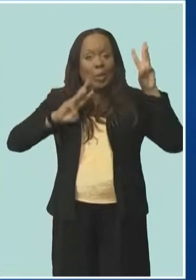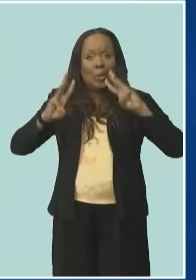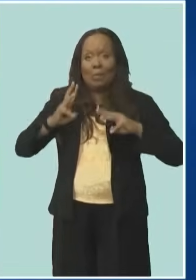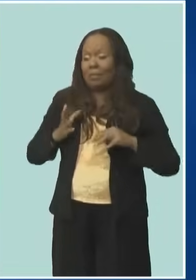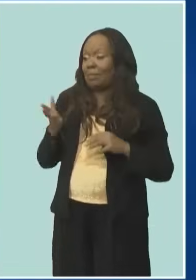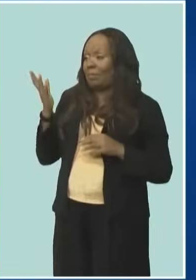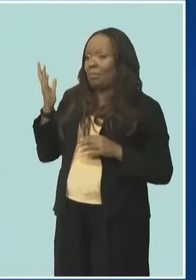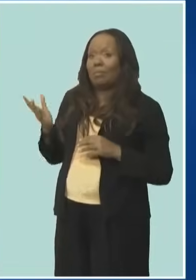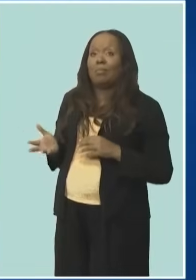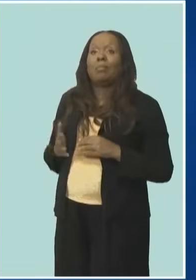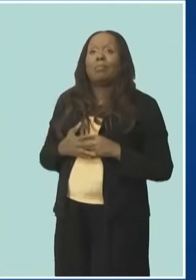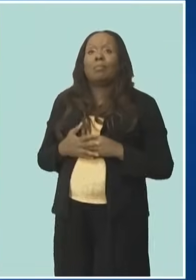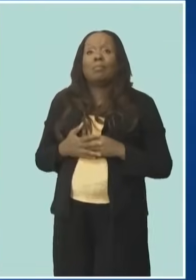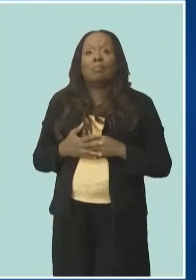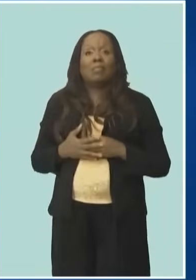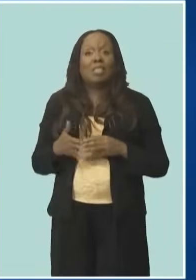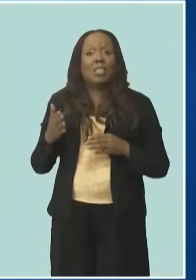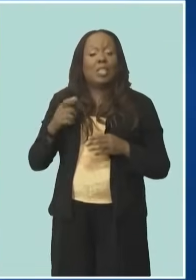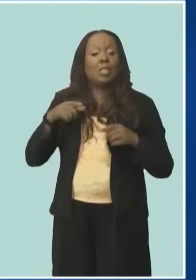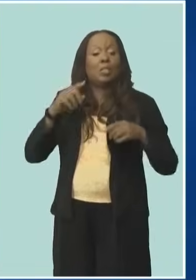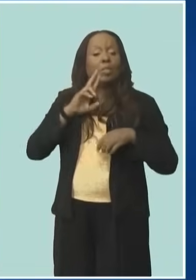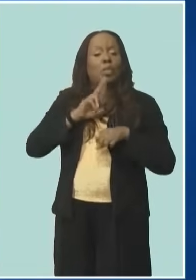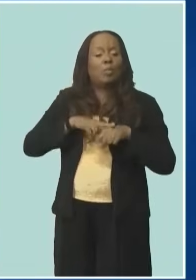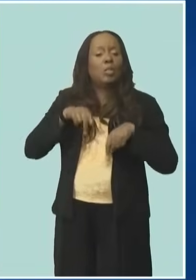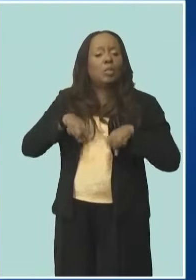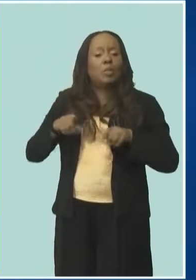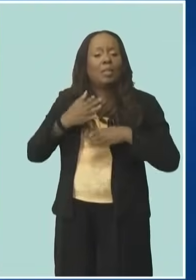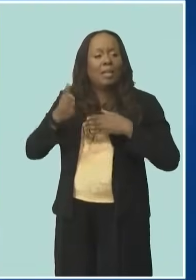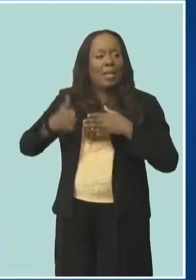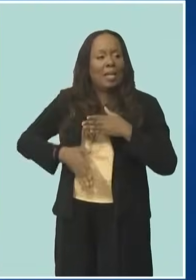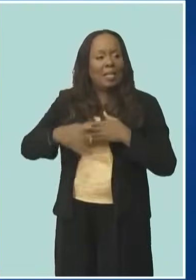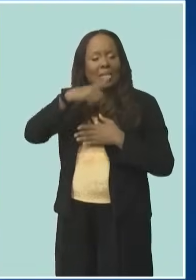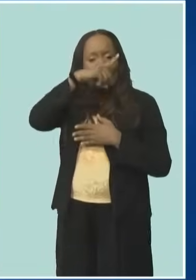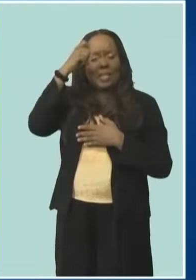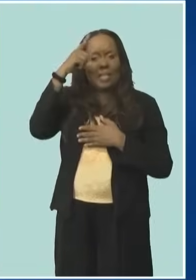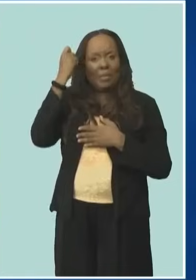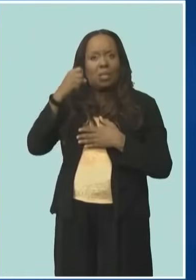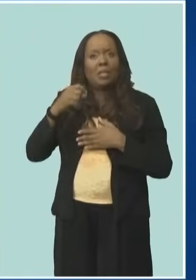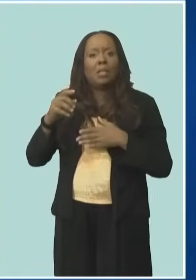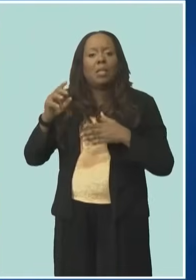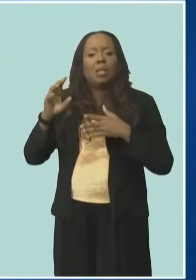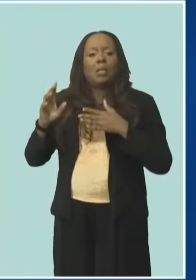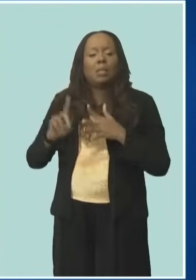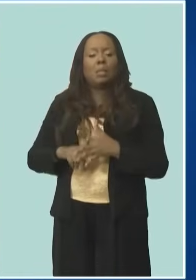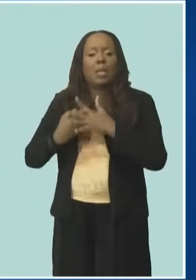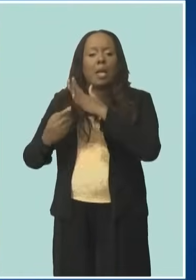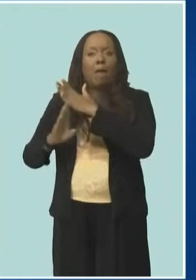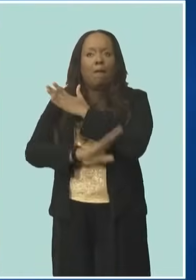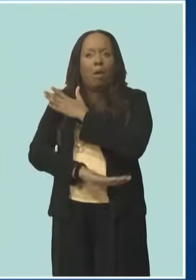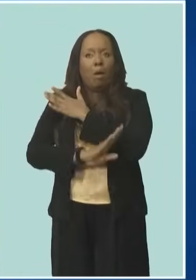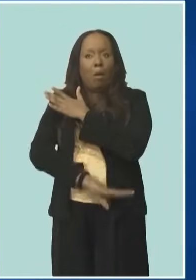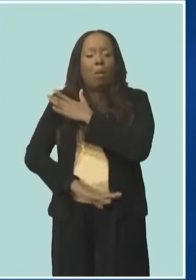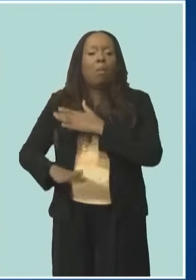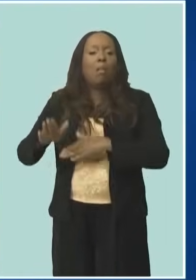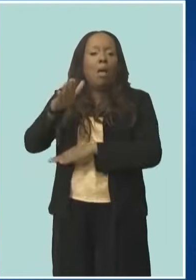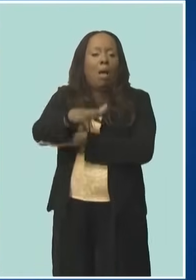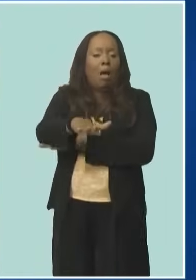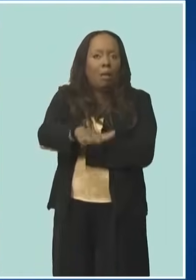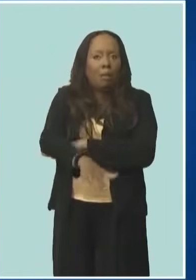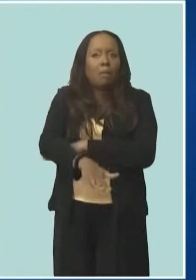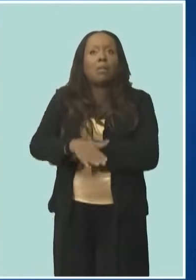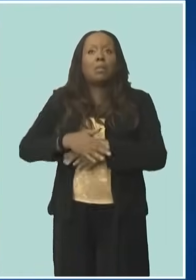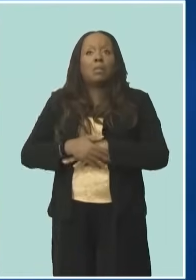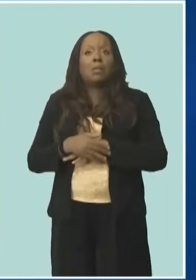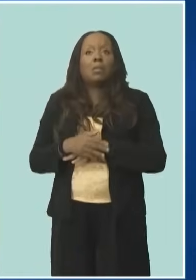return to land to mate during the end of the summer and beginning of fall, usually in the late afternoon. After mating,